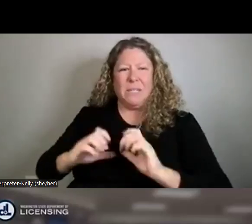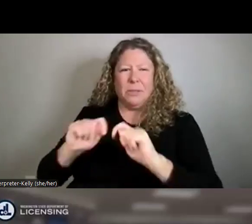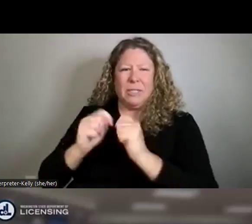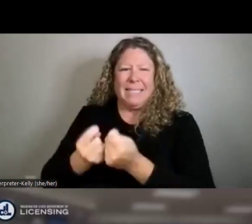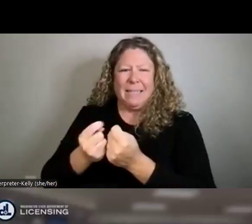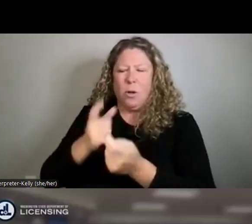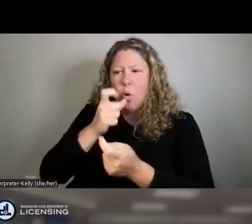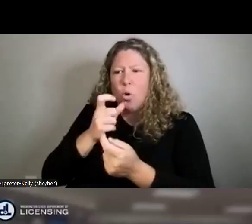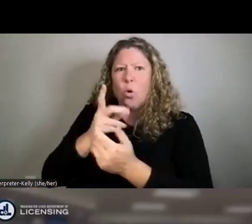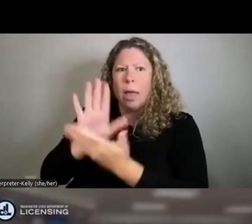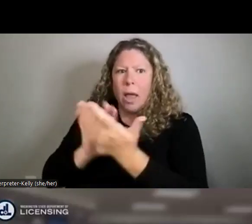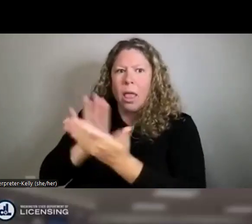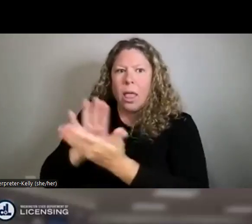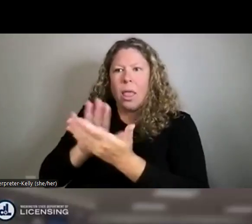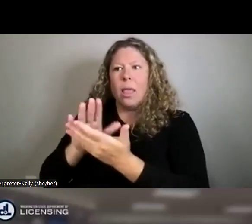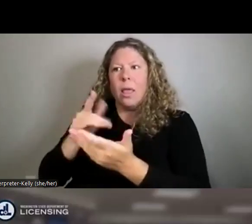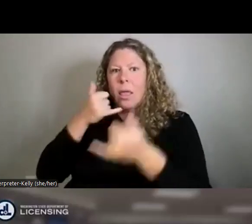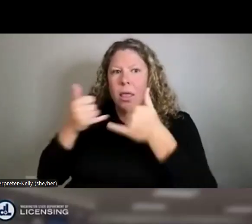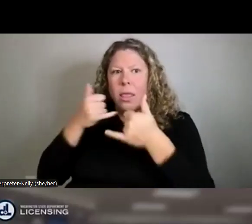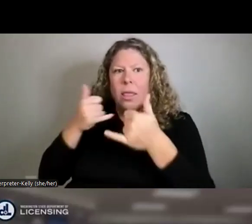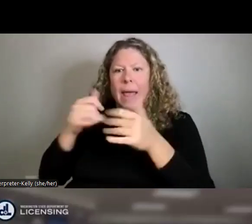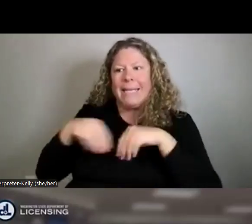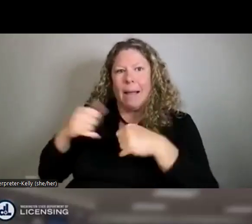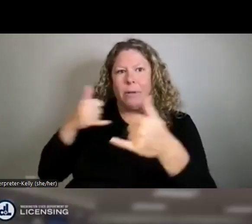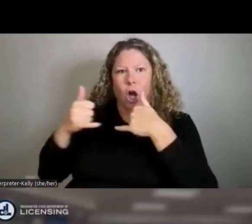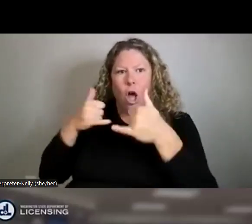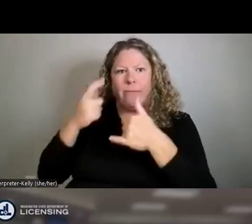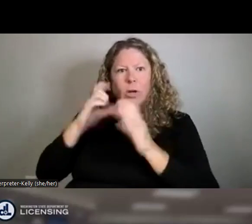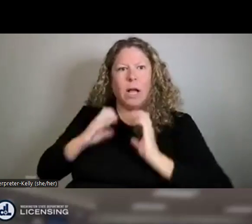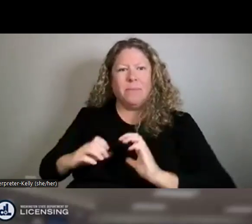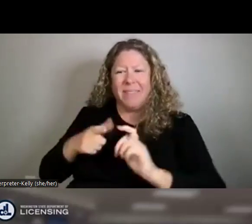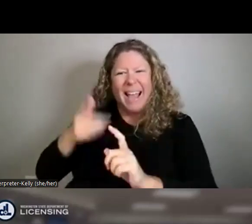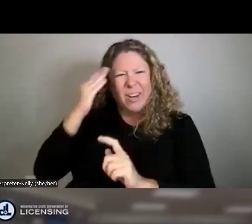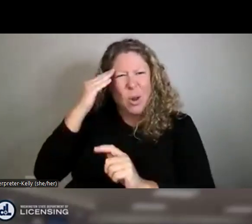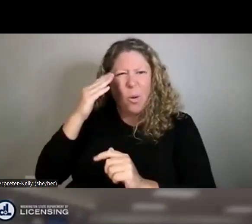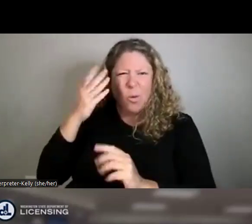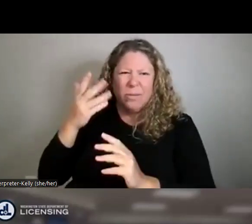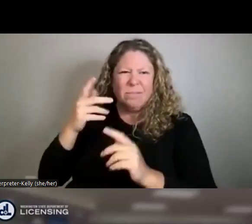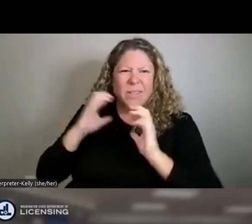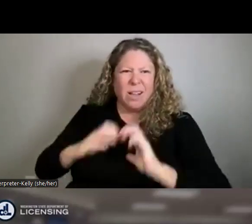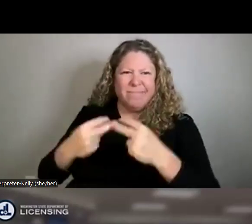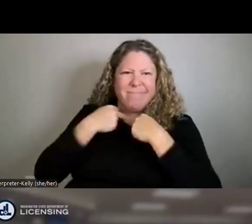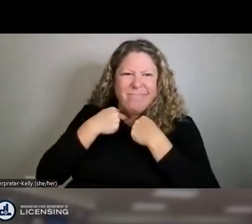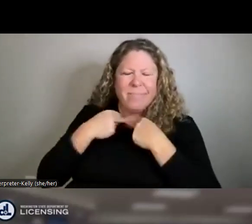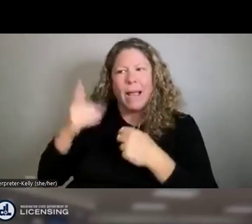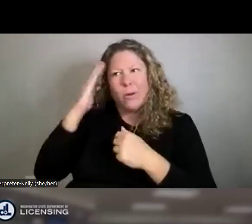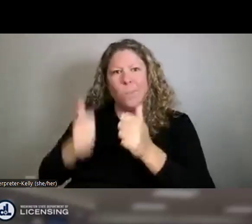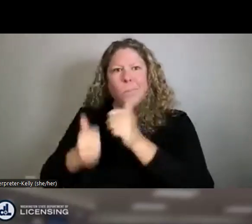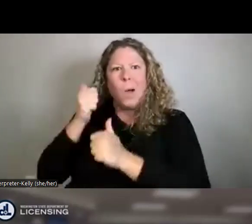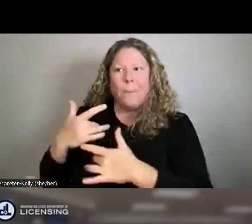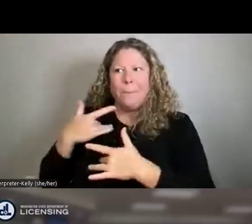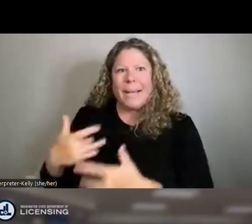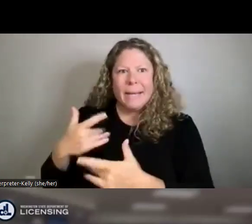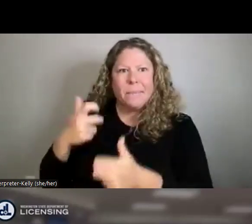these customers every day. They know what the top pain points are. They know where customers get stuck. They know what is causing the most